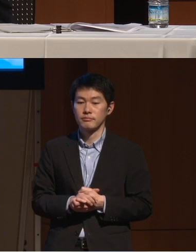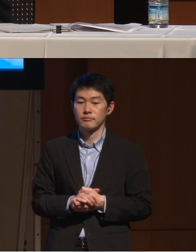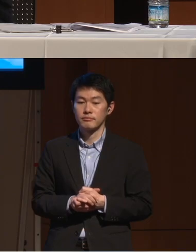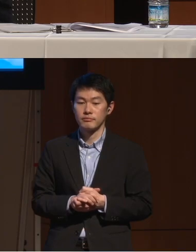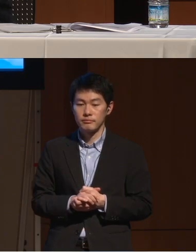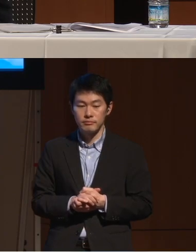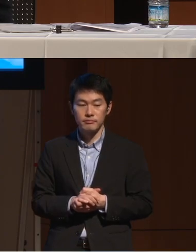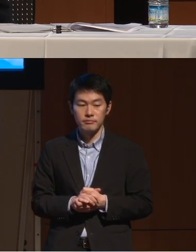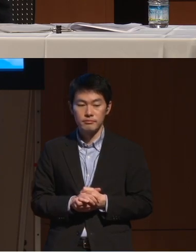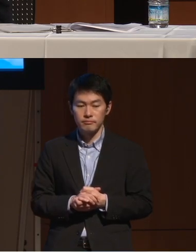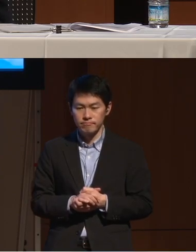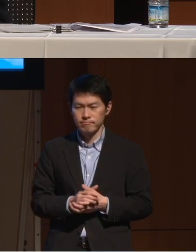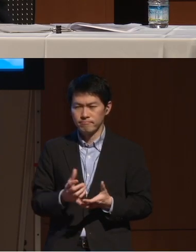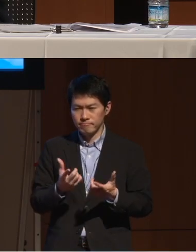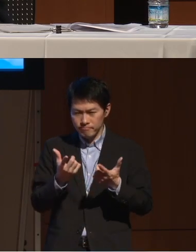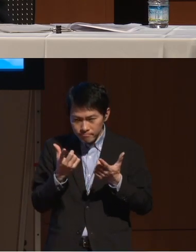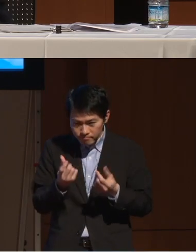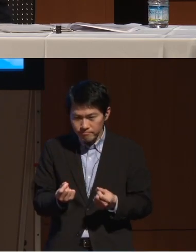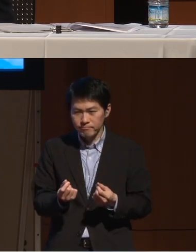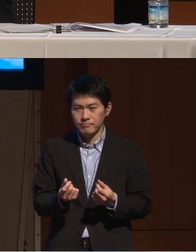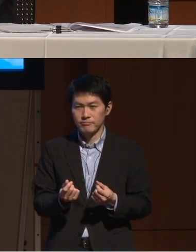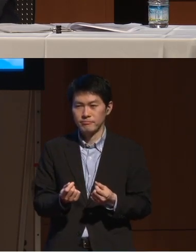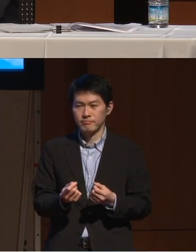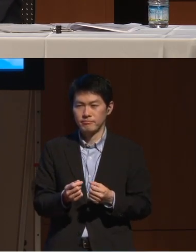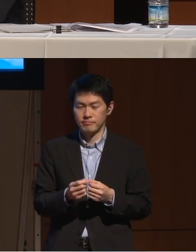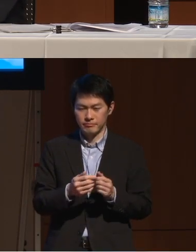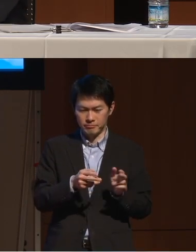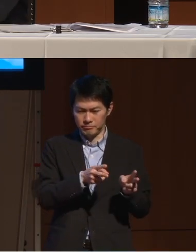preparedness? Dr. Sullivan, please.